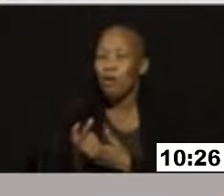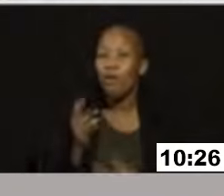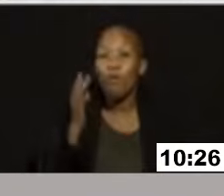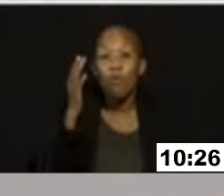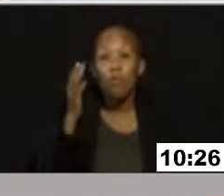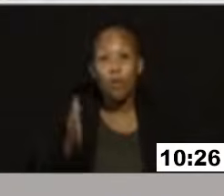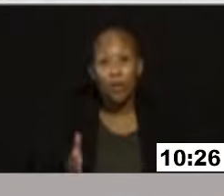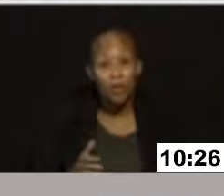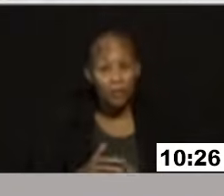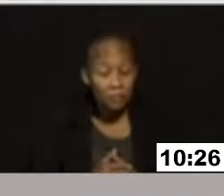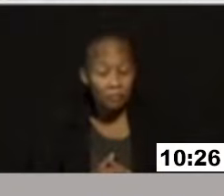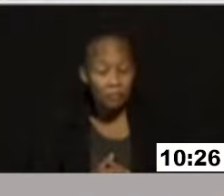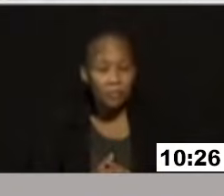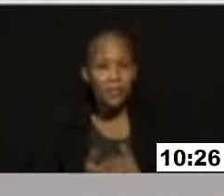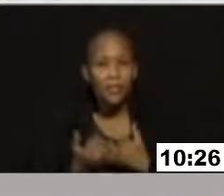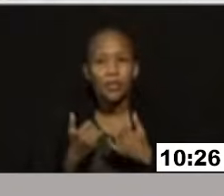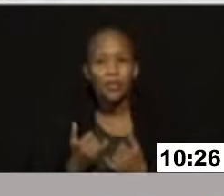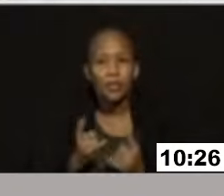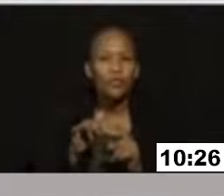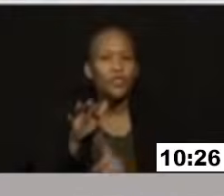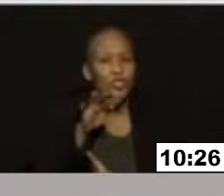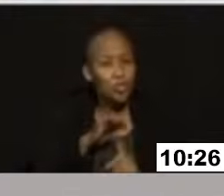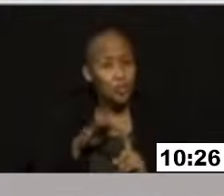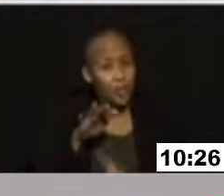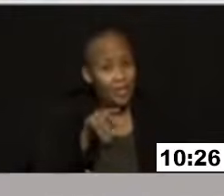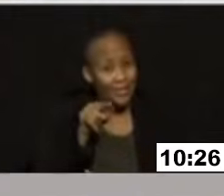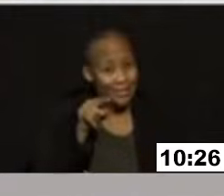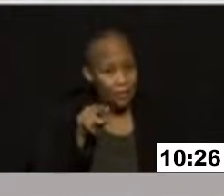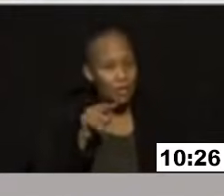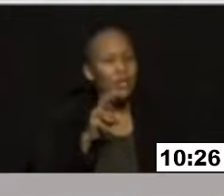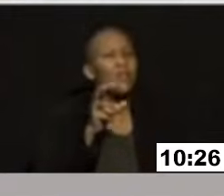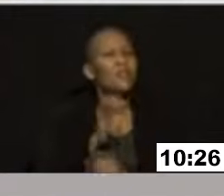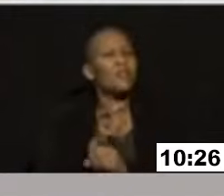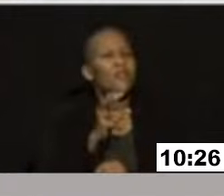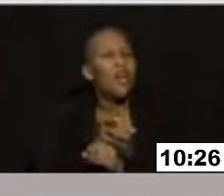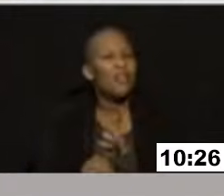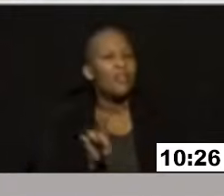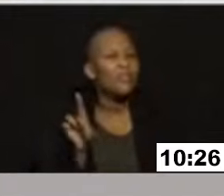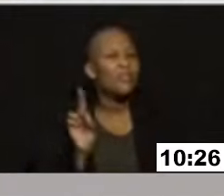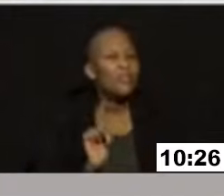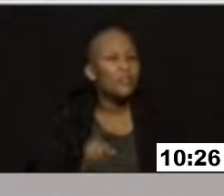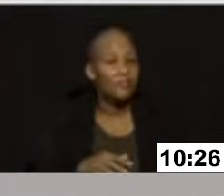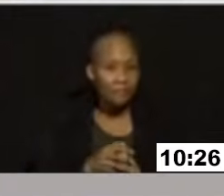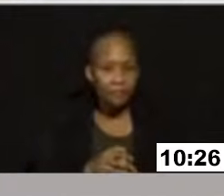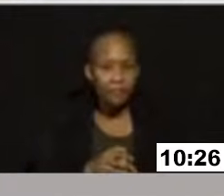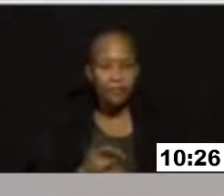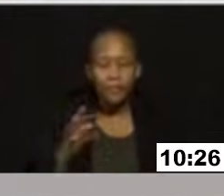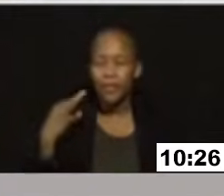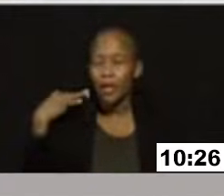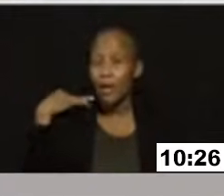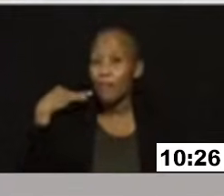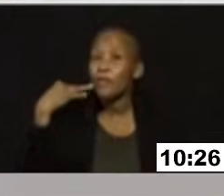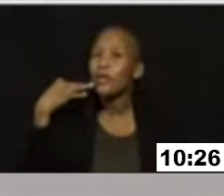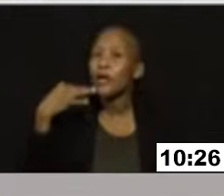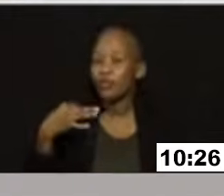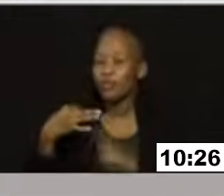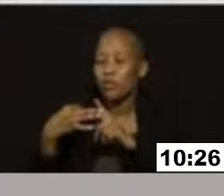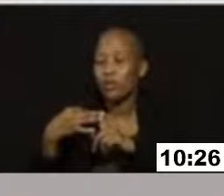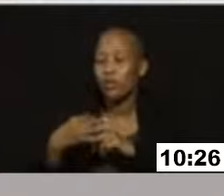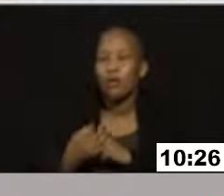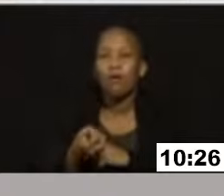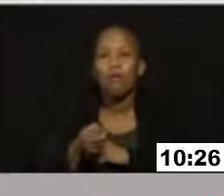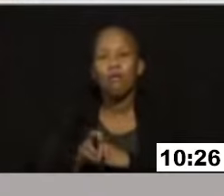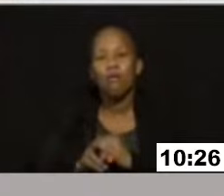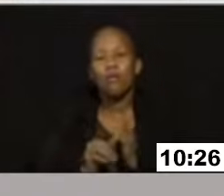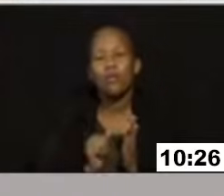The difficulty in this instance is that the application the statement was